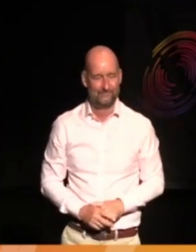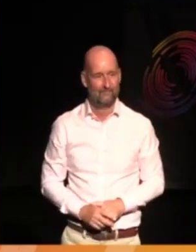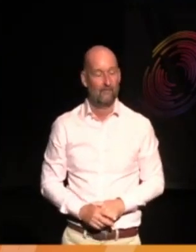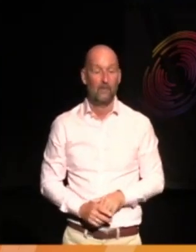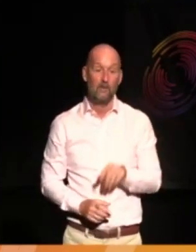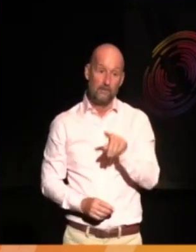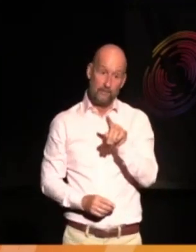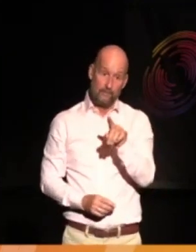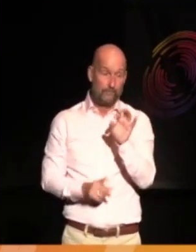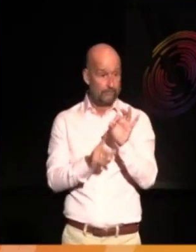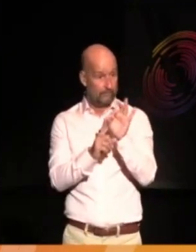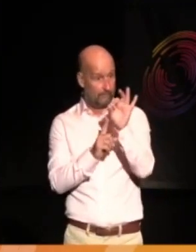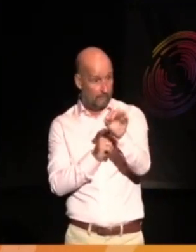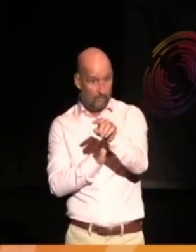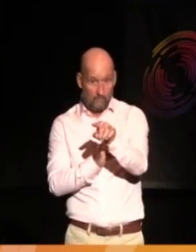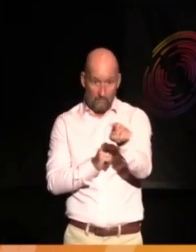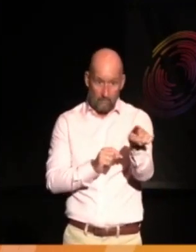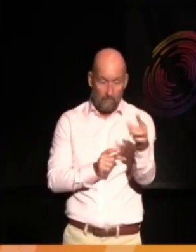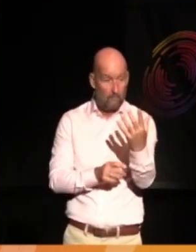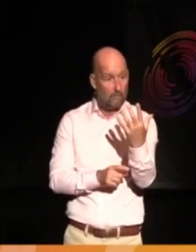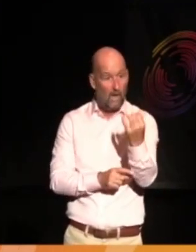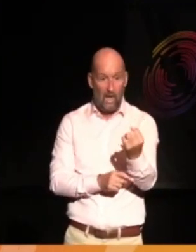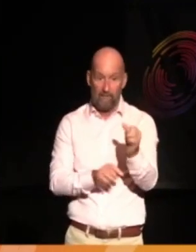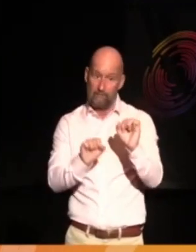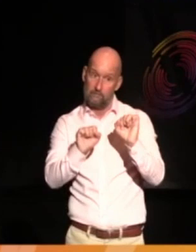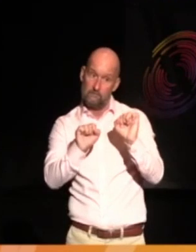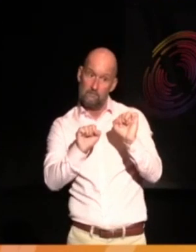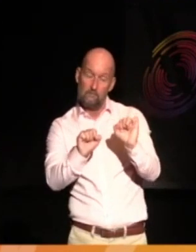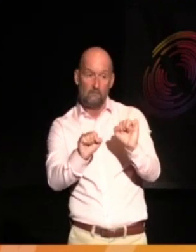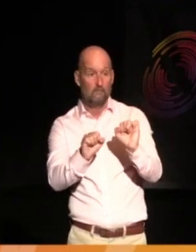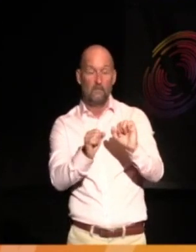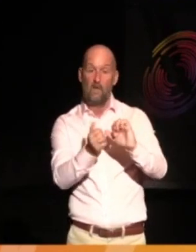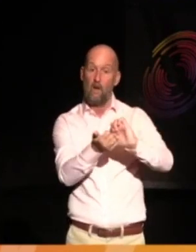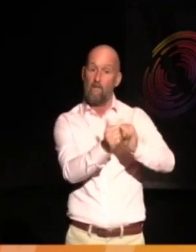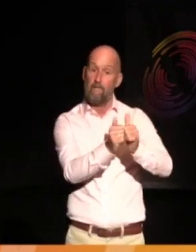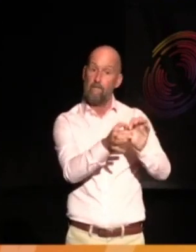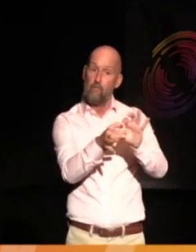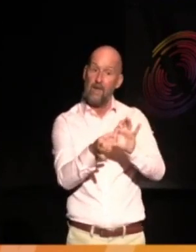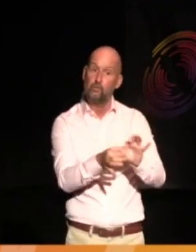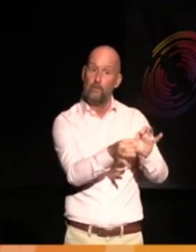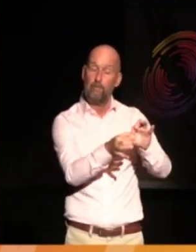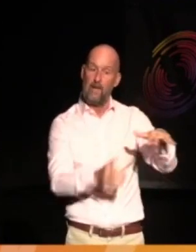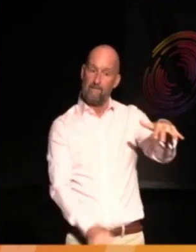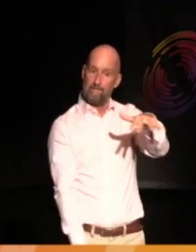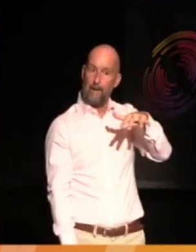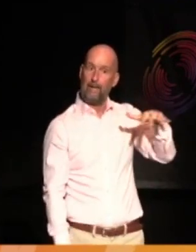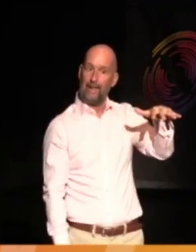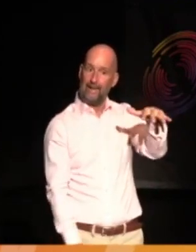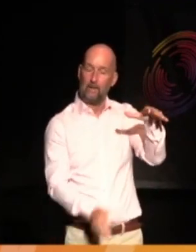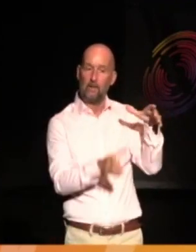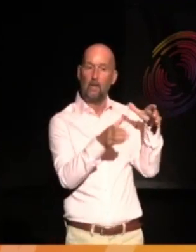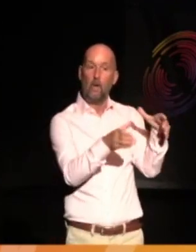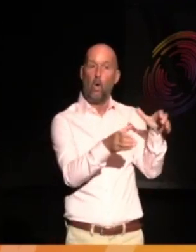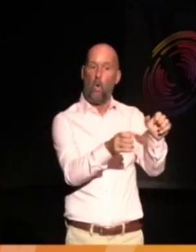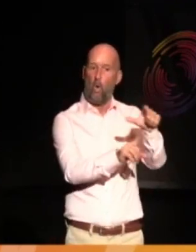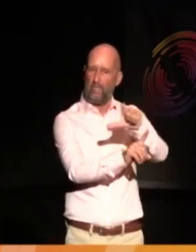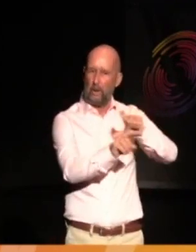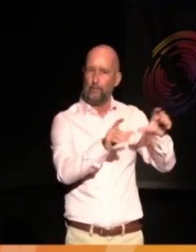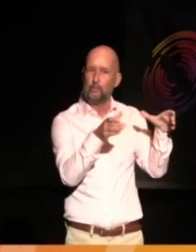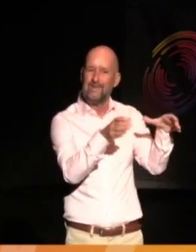Could you stand if you or anybody in your friendship or family group or your immediate